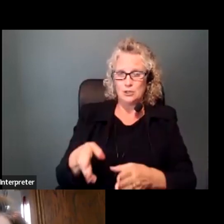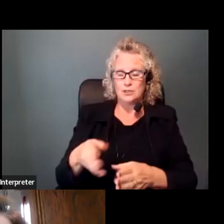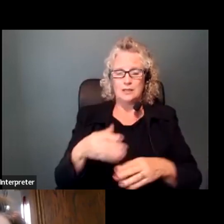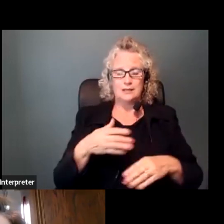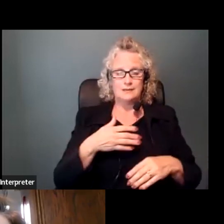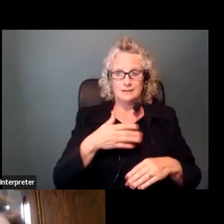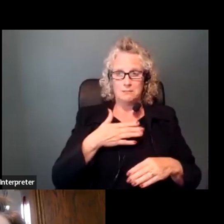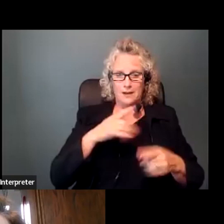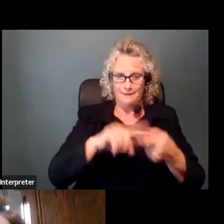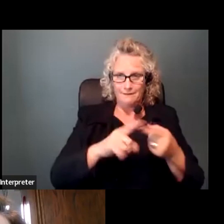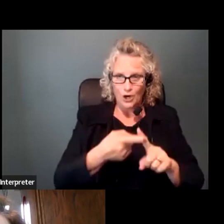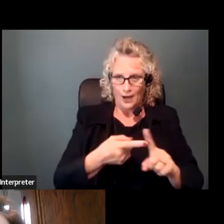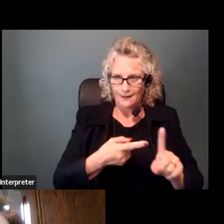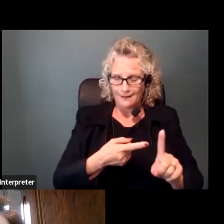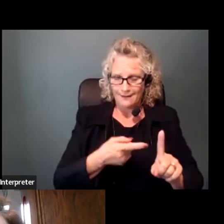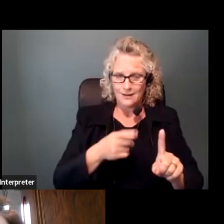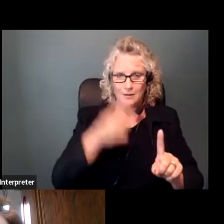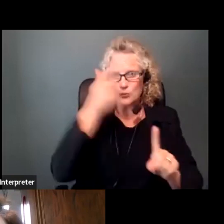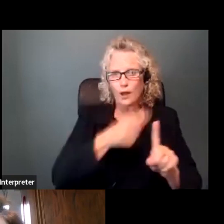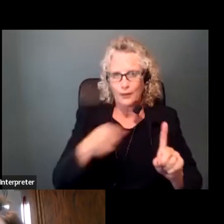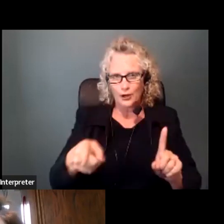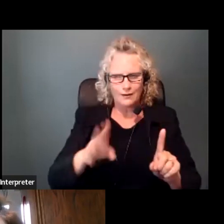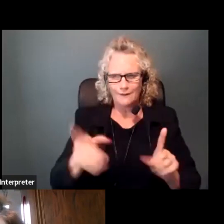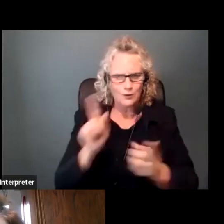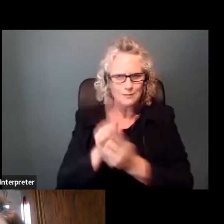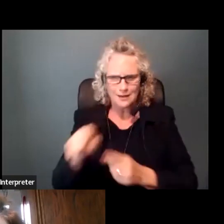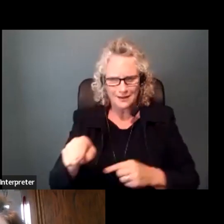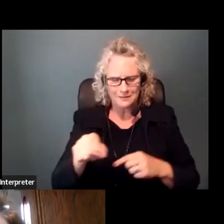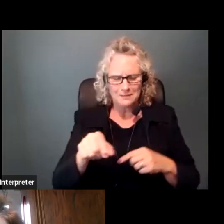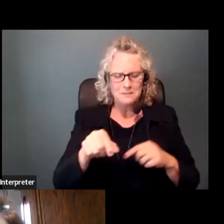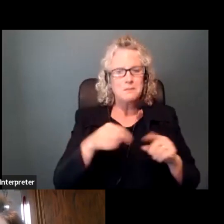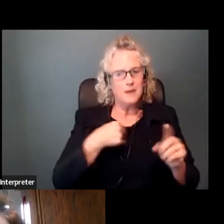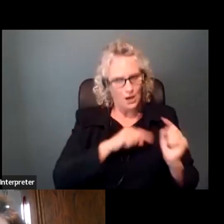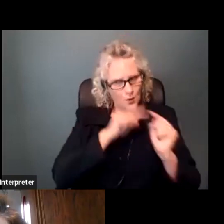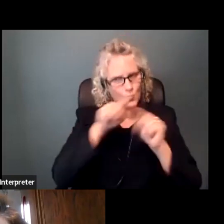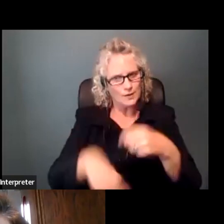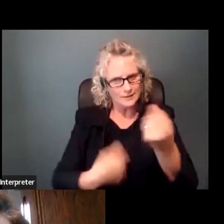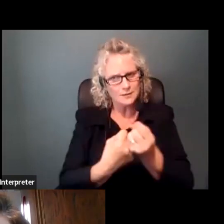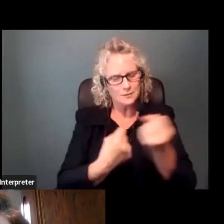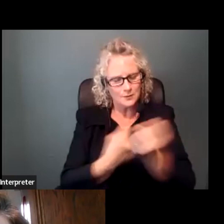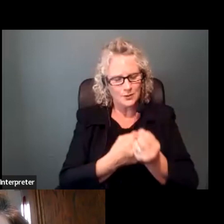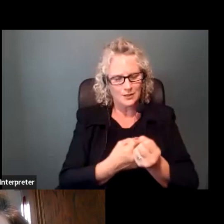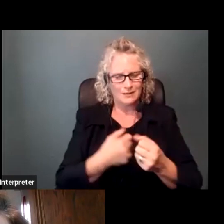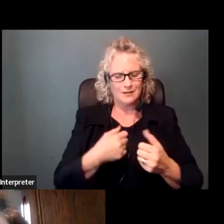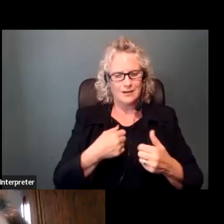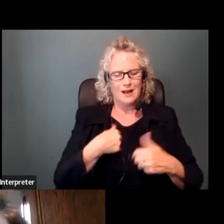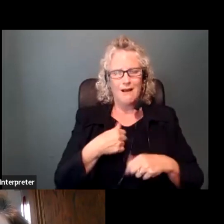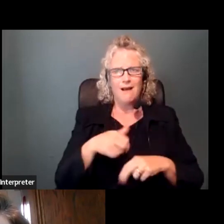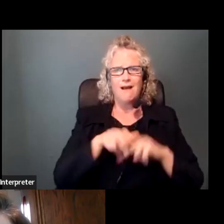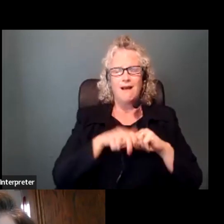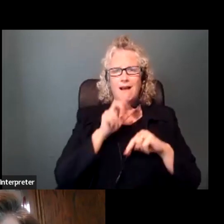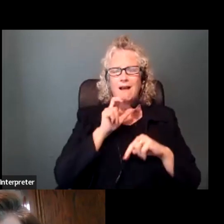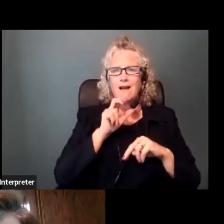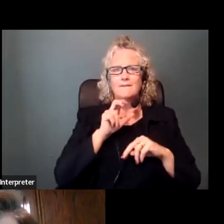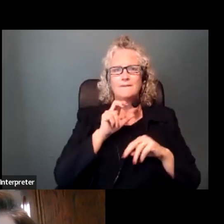But I've never been to a funeral before where I was so impacted and moved by someone and